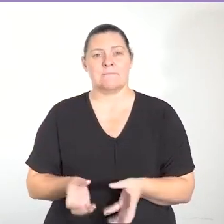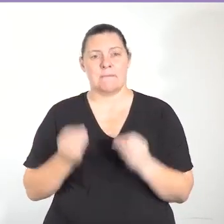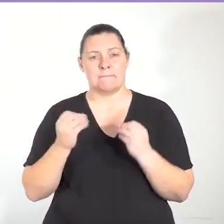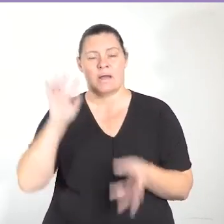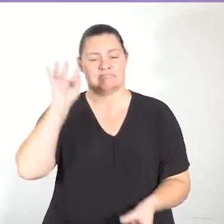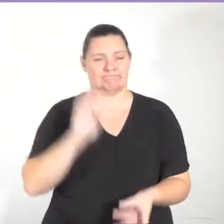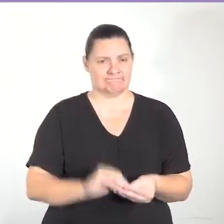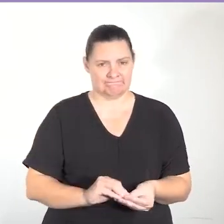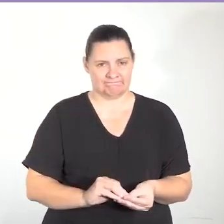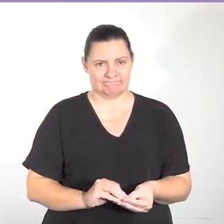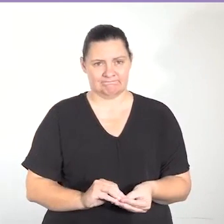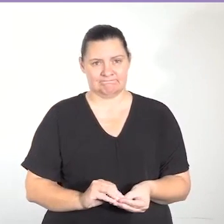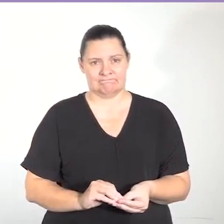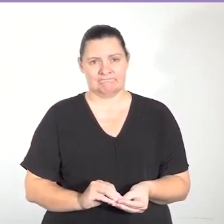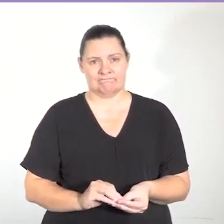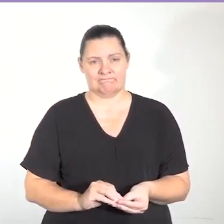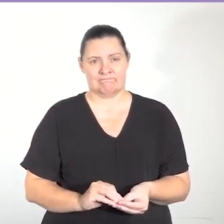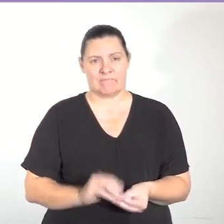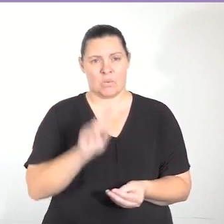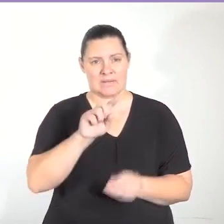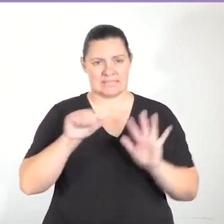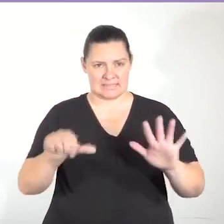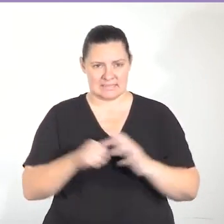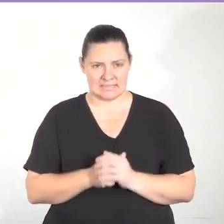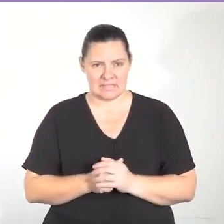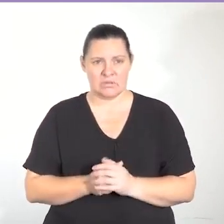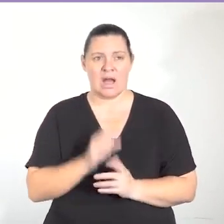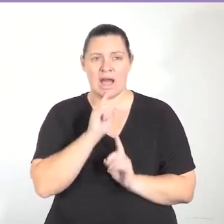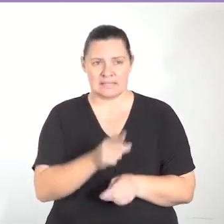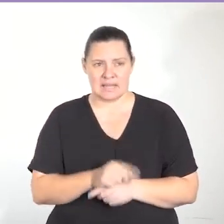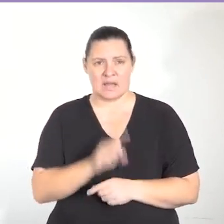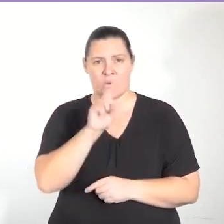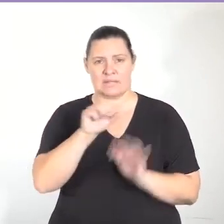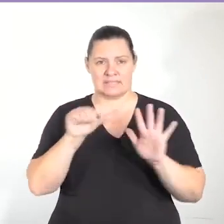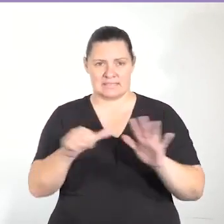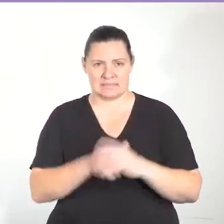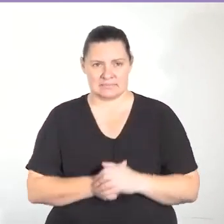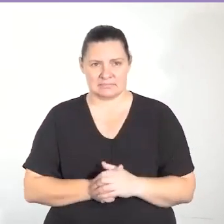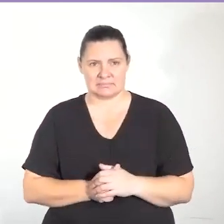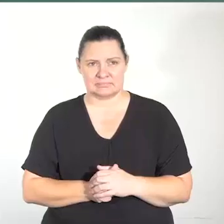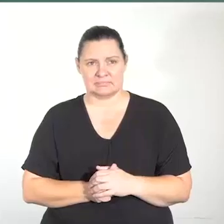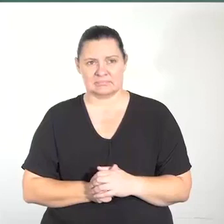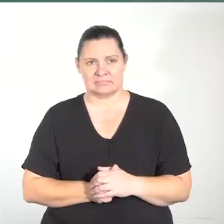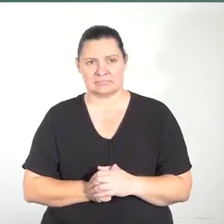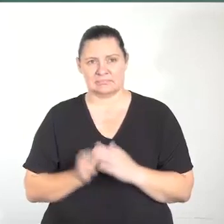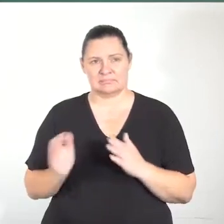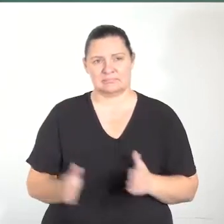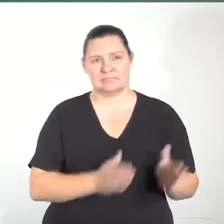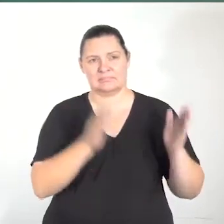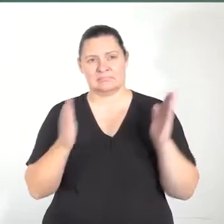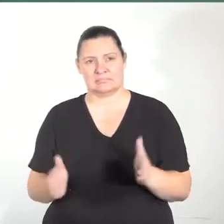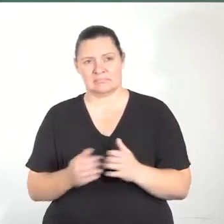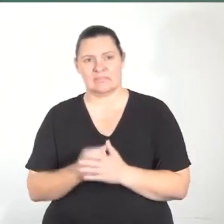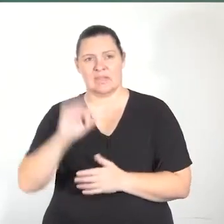to give us a total of 16. So our final answer here is 16. Let's move